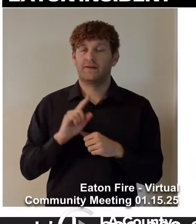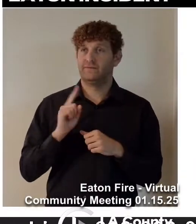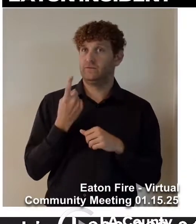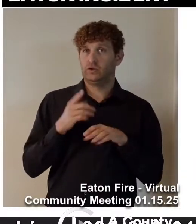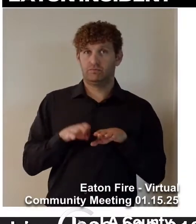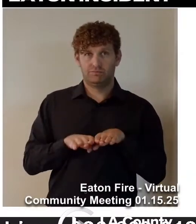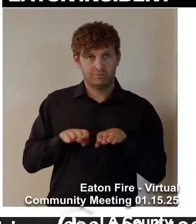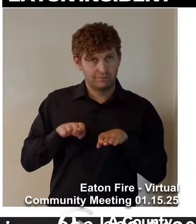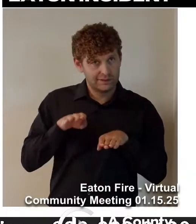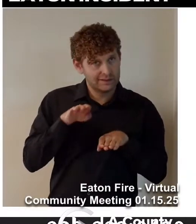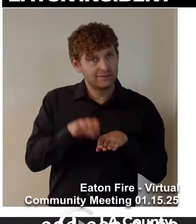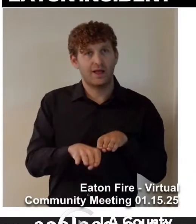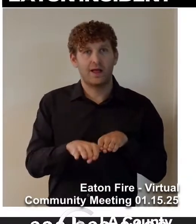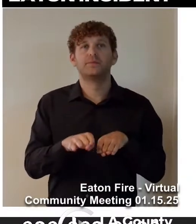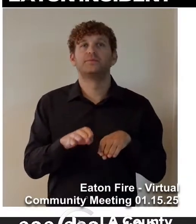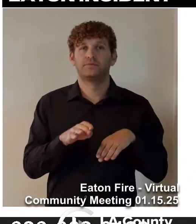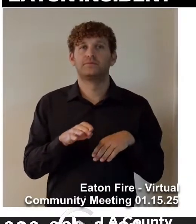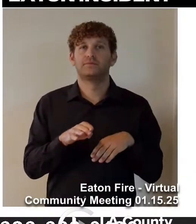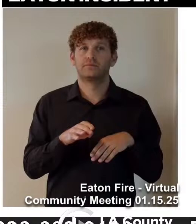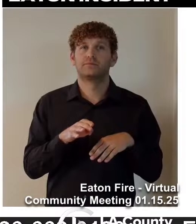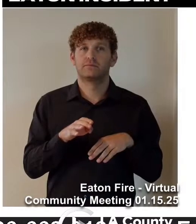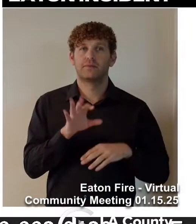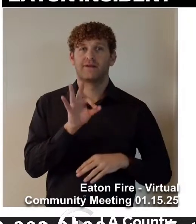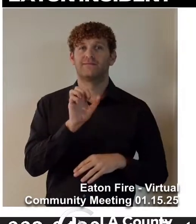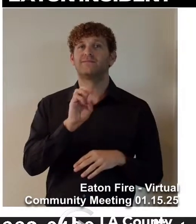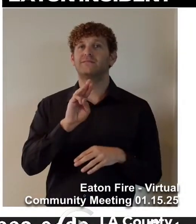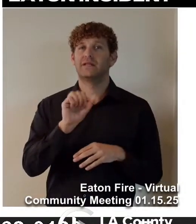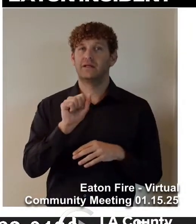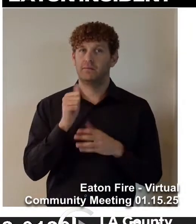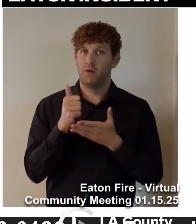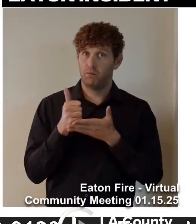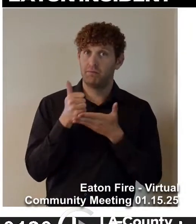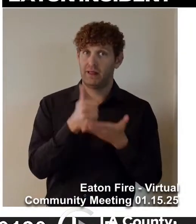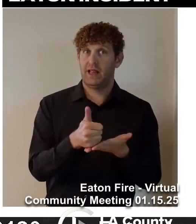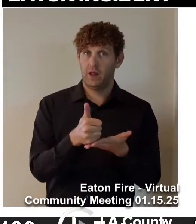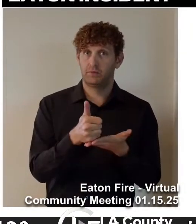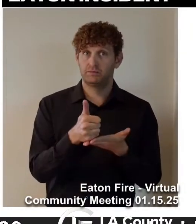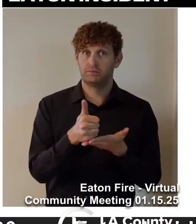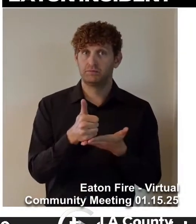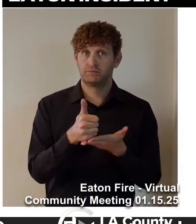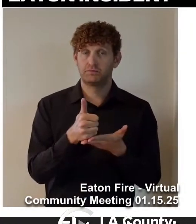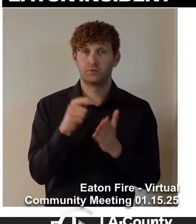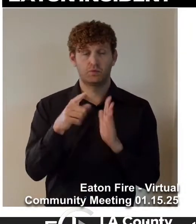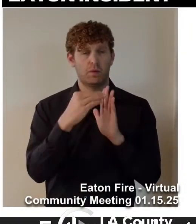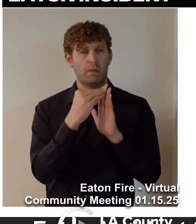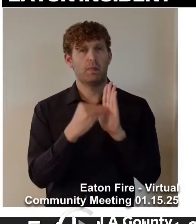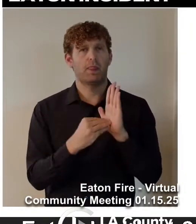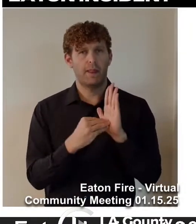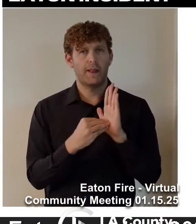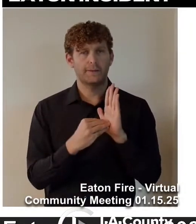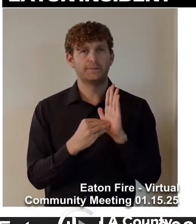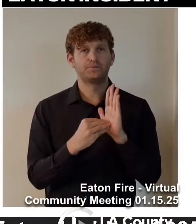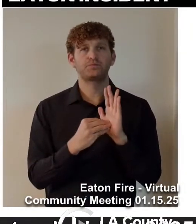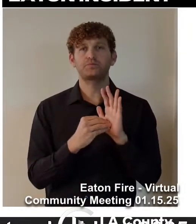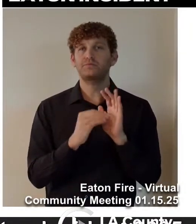FEMA assistance is going to be to apply. There are 4 ways you can do that. You can go online at